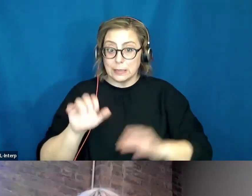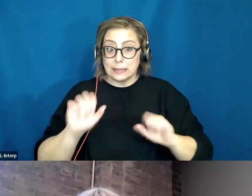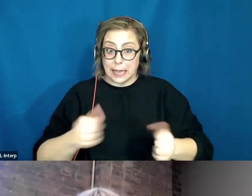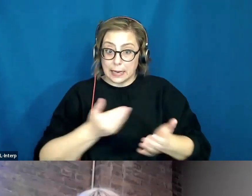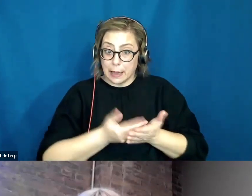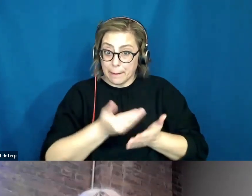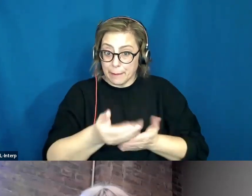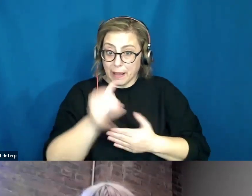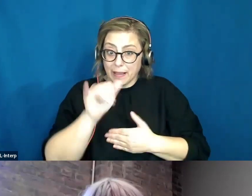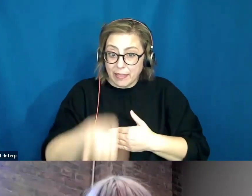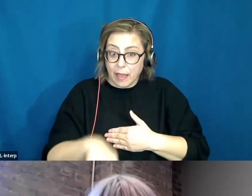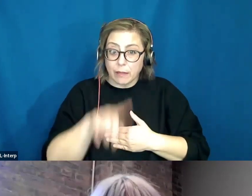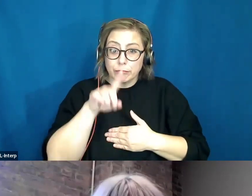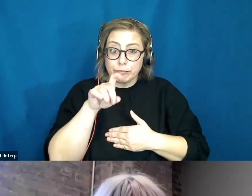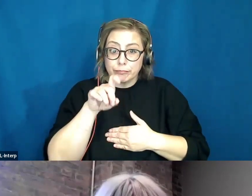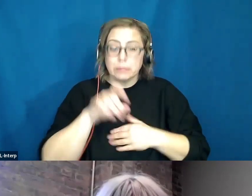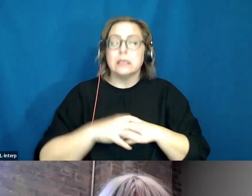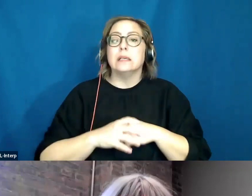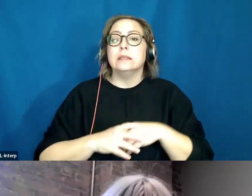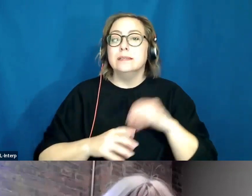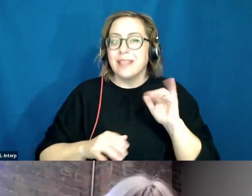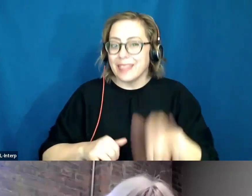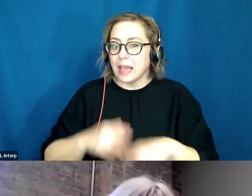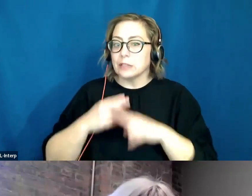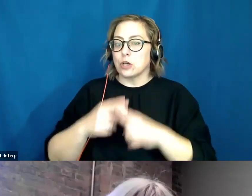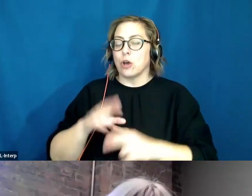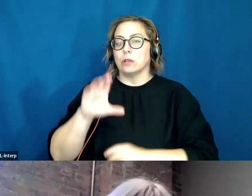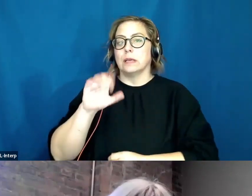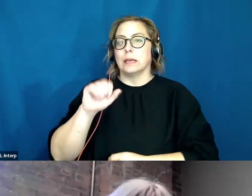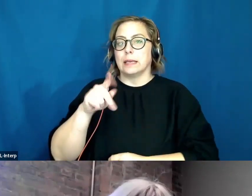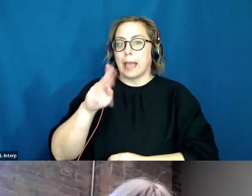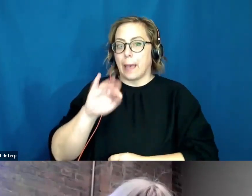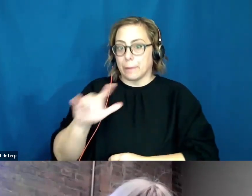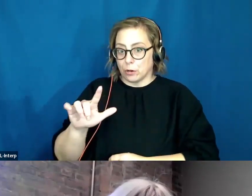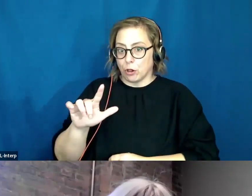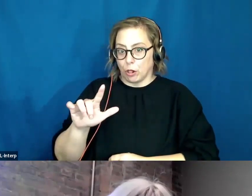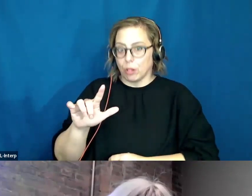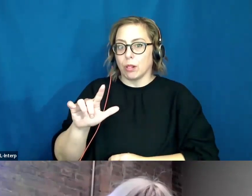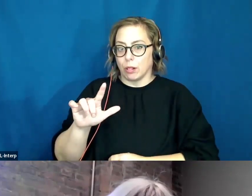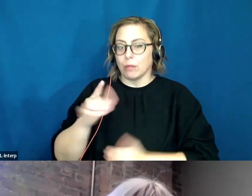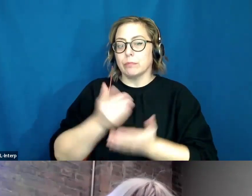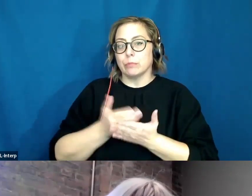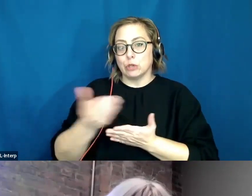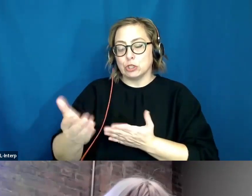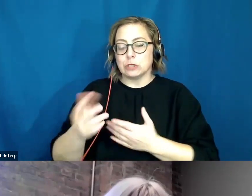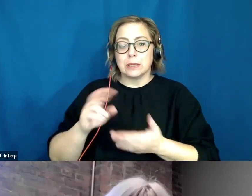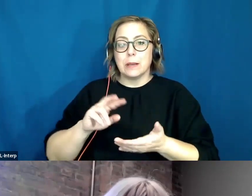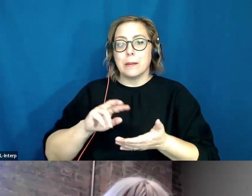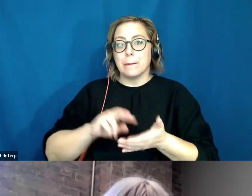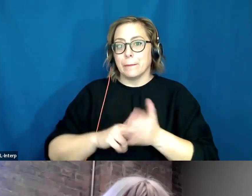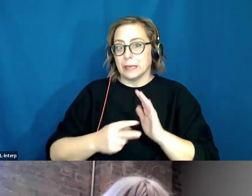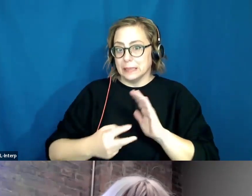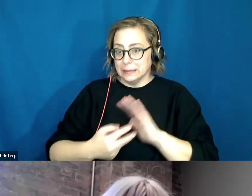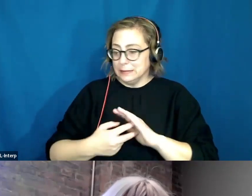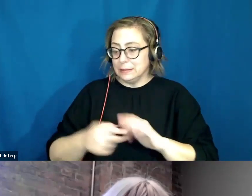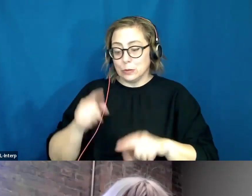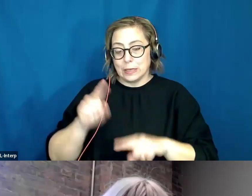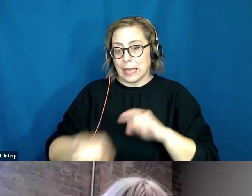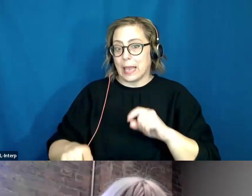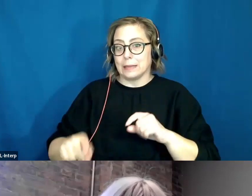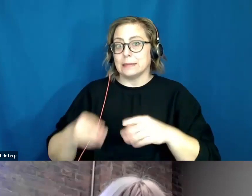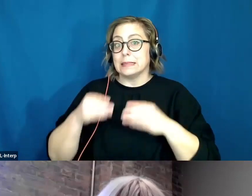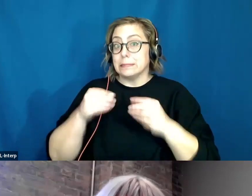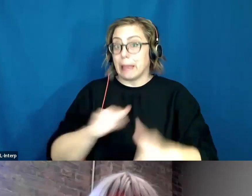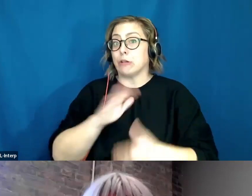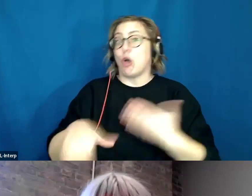We do allow some capital purchases, but they can't constitute the majority of your grant. So a kiln is a lot of money. I don't